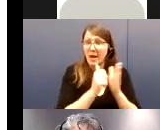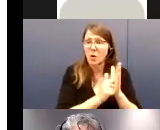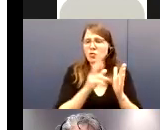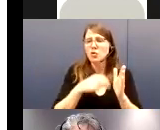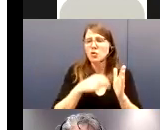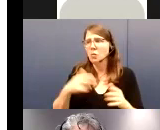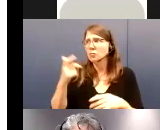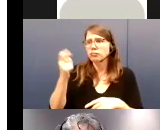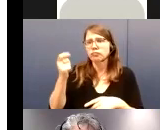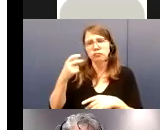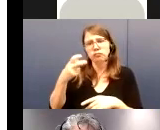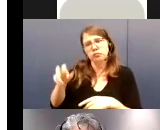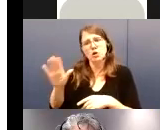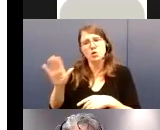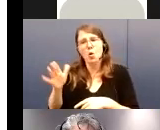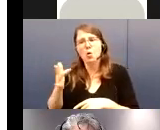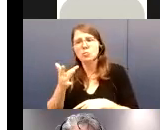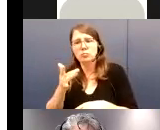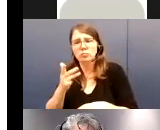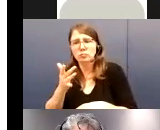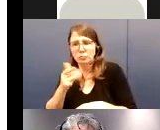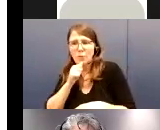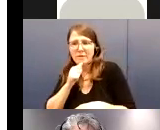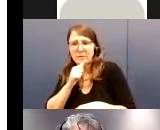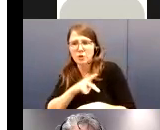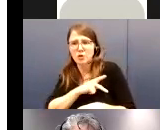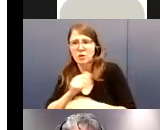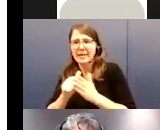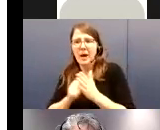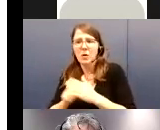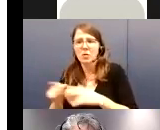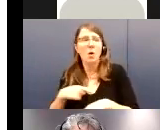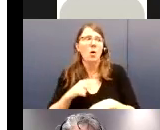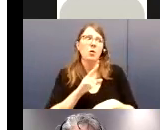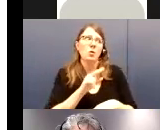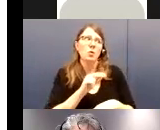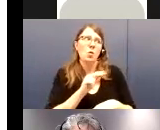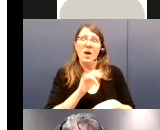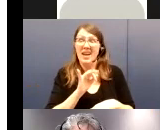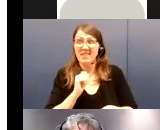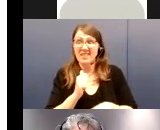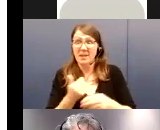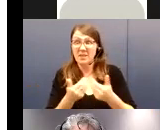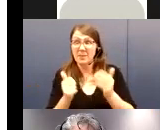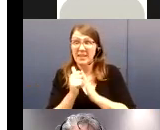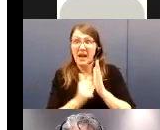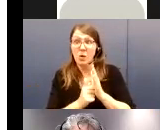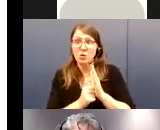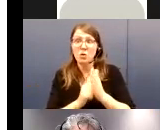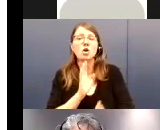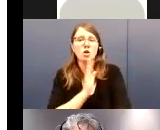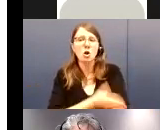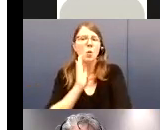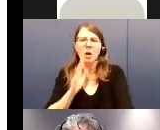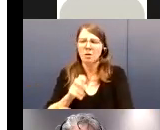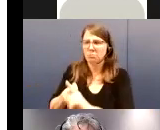your income in there safely. And they said, no. If that happens, my daughter will know, and that will break down the relationship. That is just